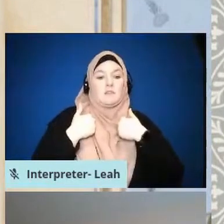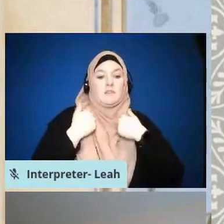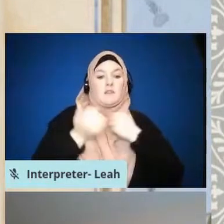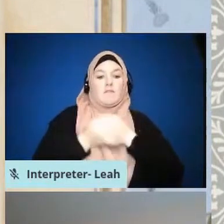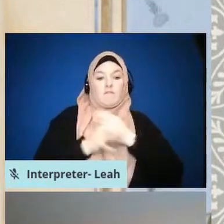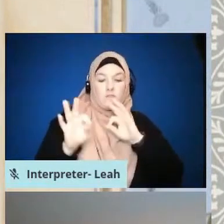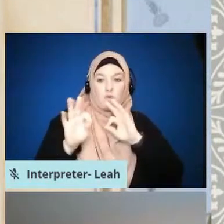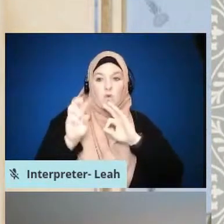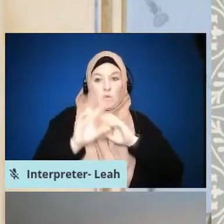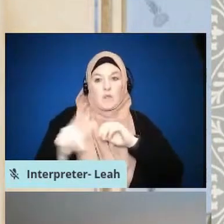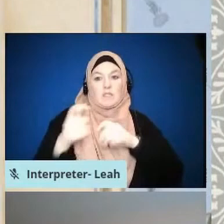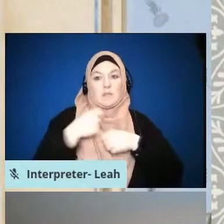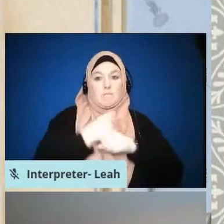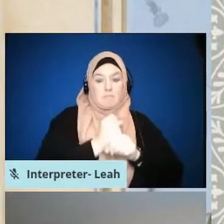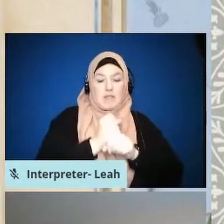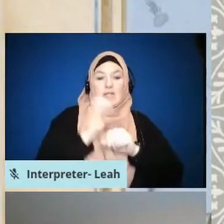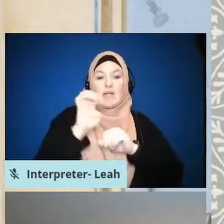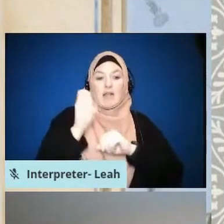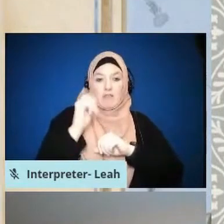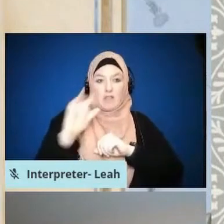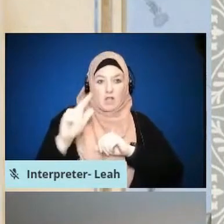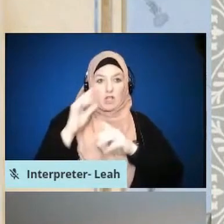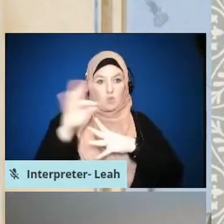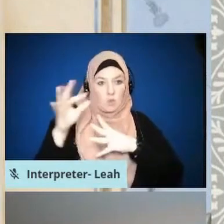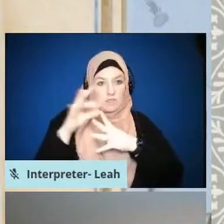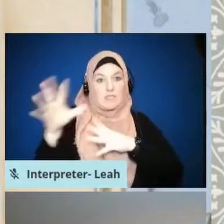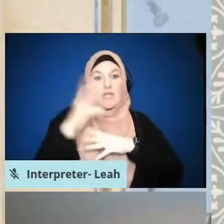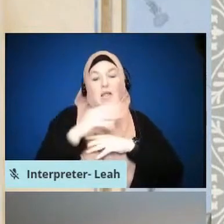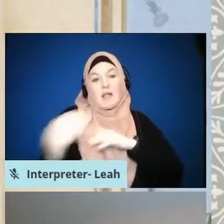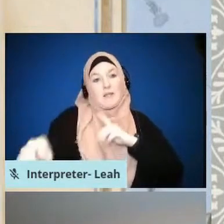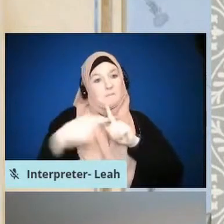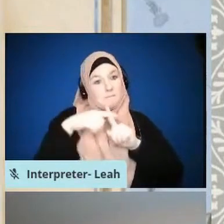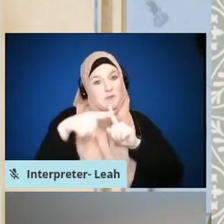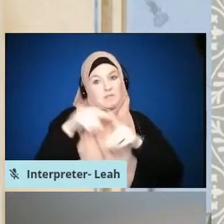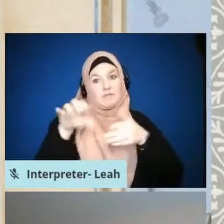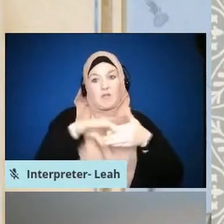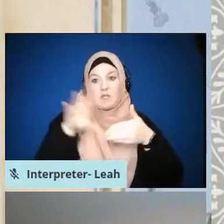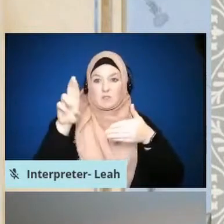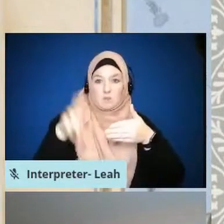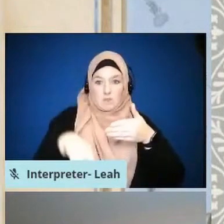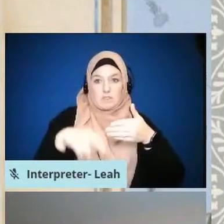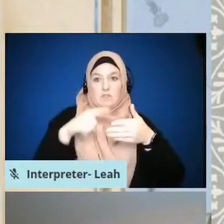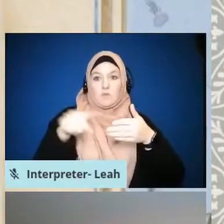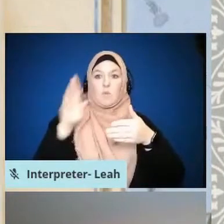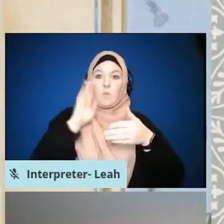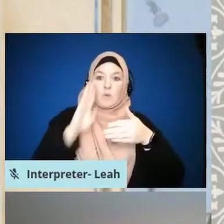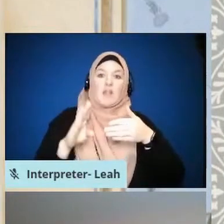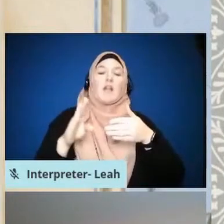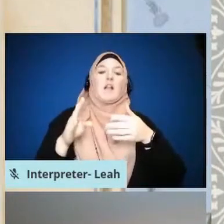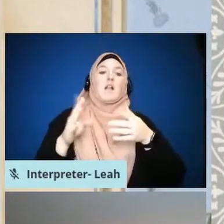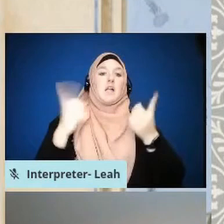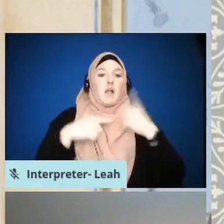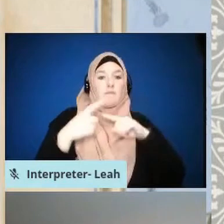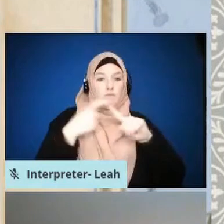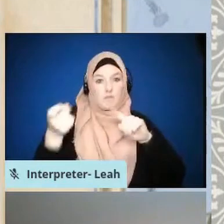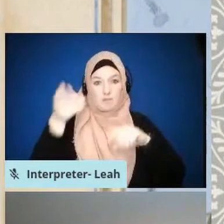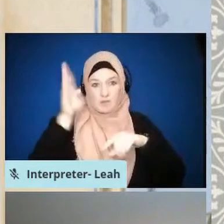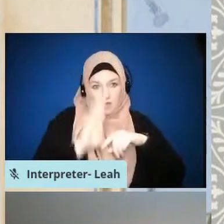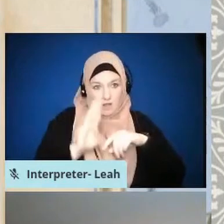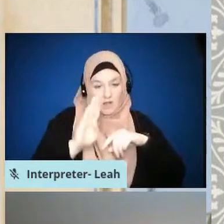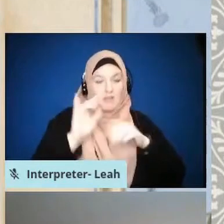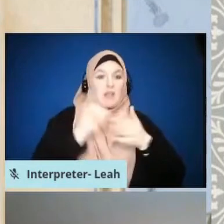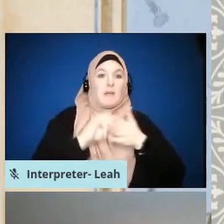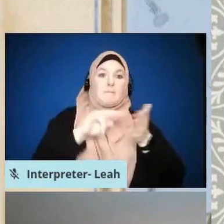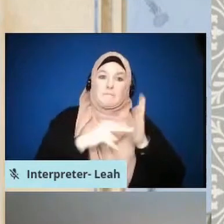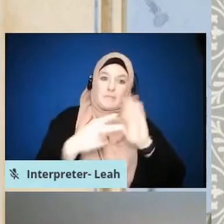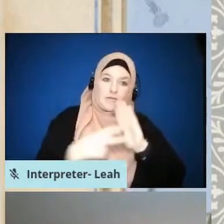free will to make unethical choices, and the positive consequences will come from God, which